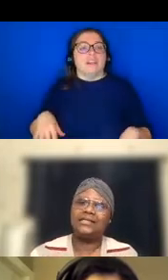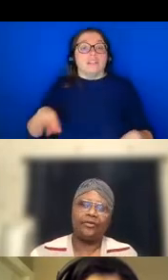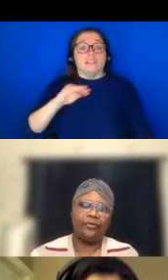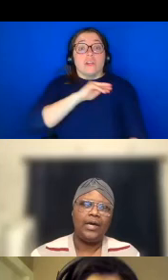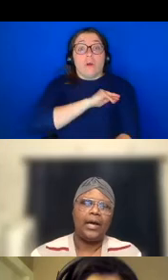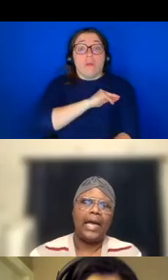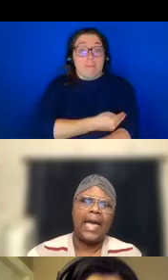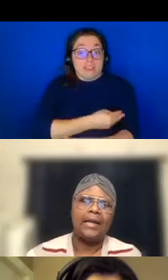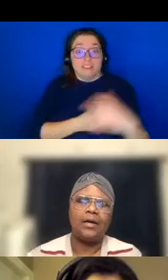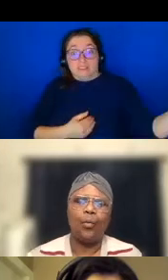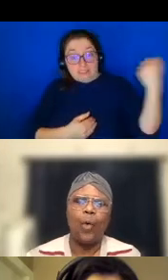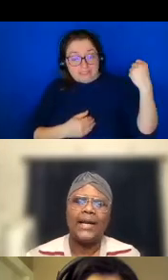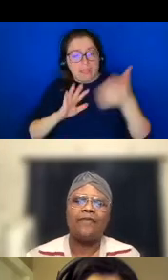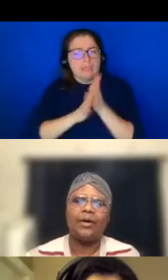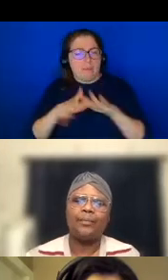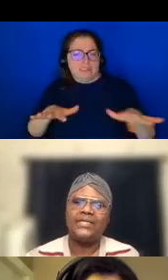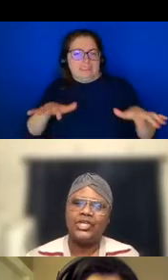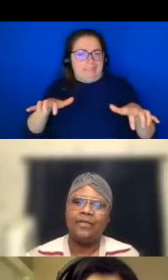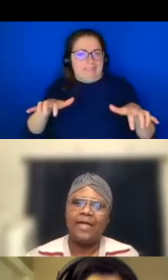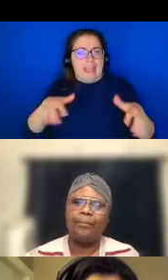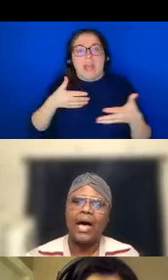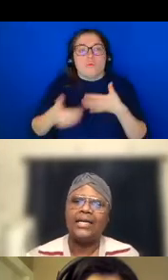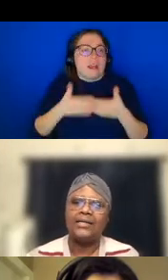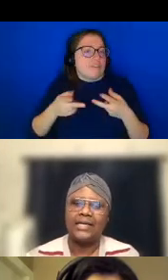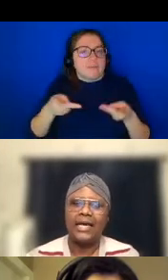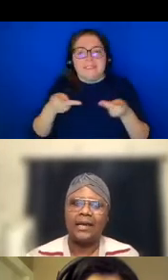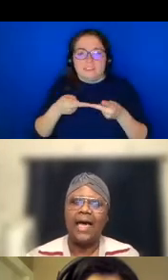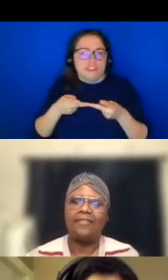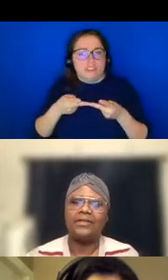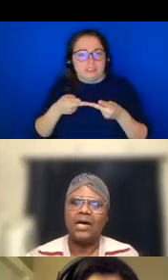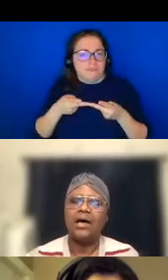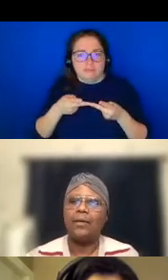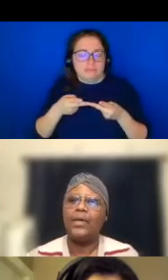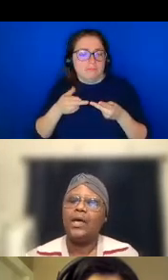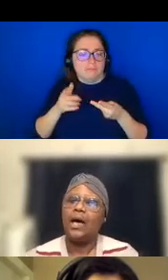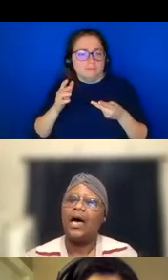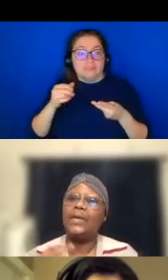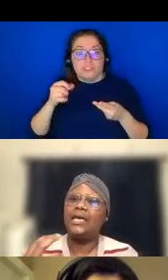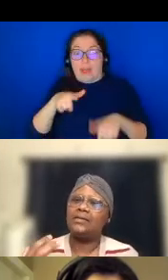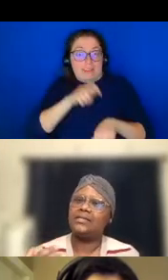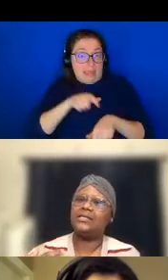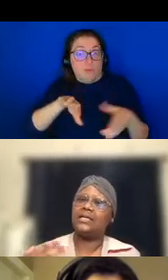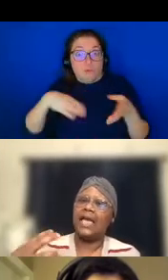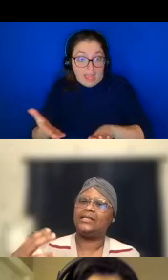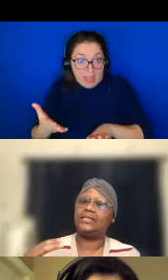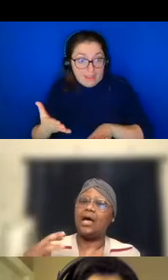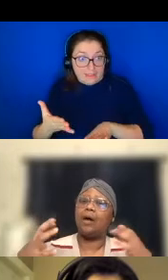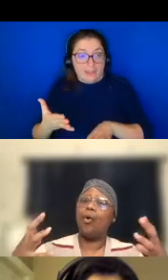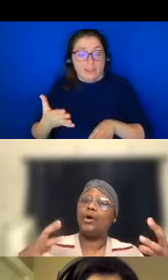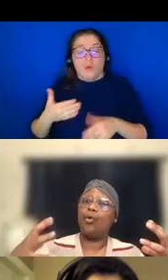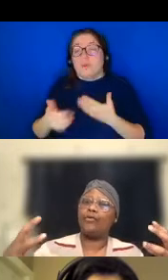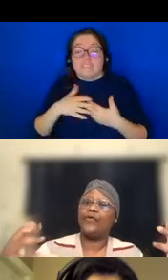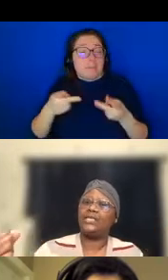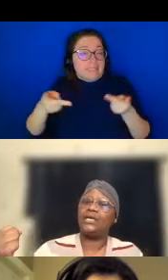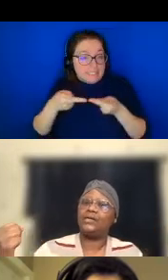gets stiff, and whatever position that body is in at the time begins to get more